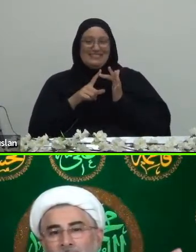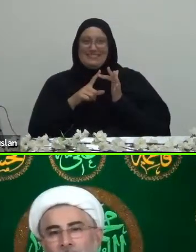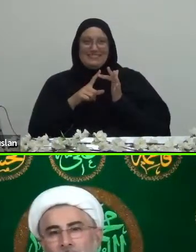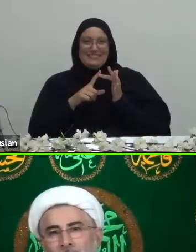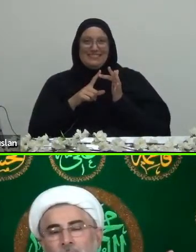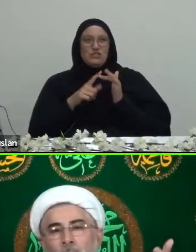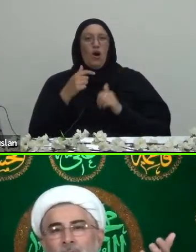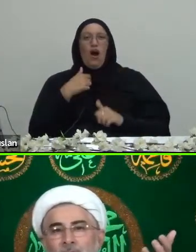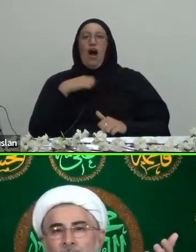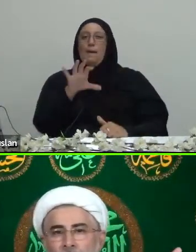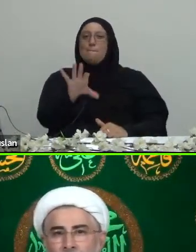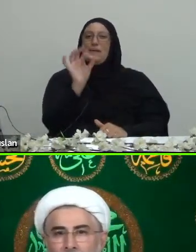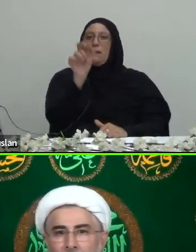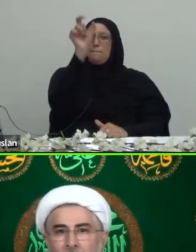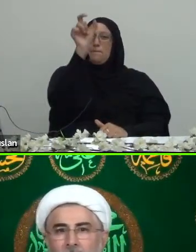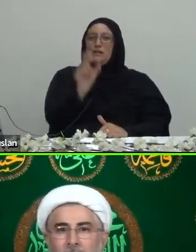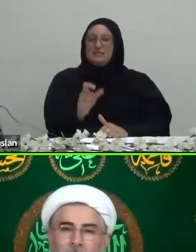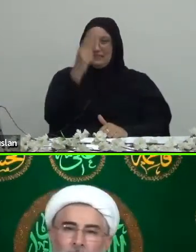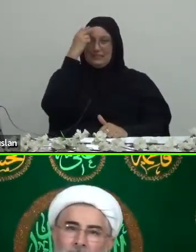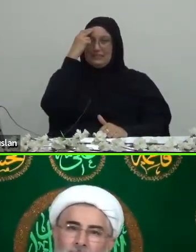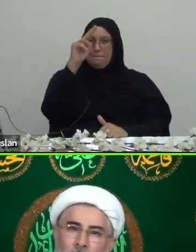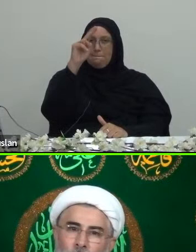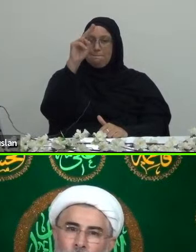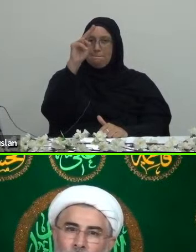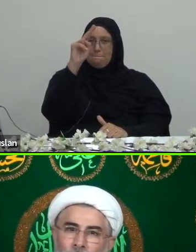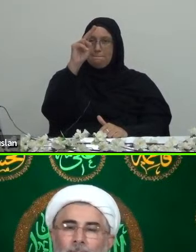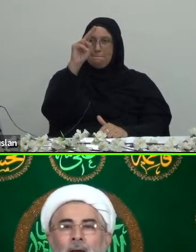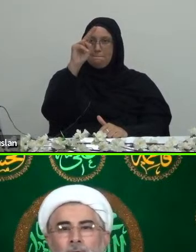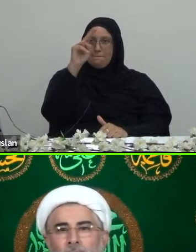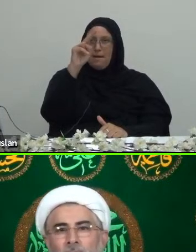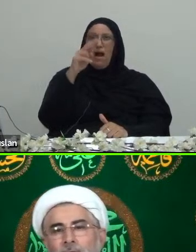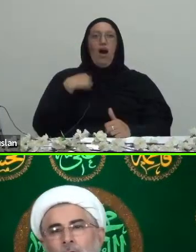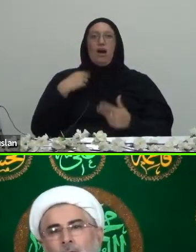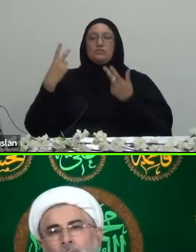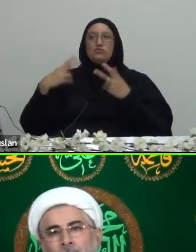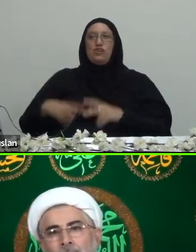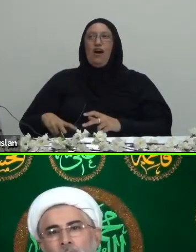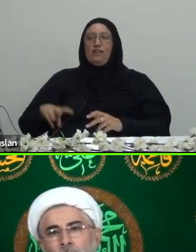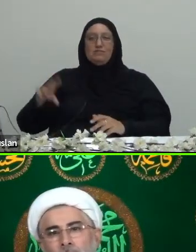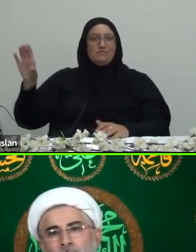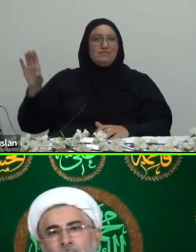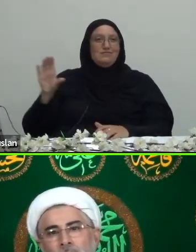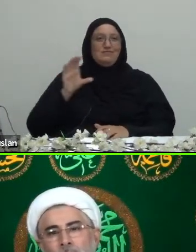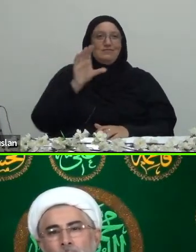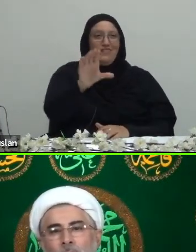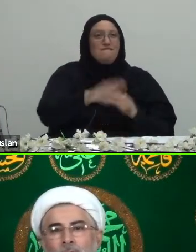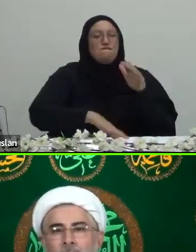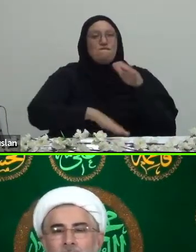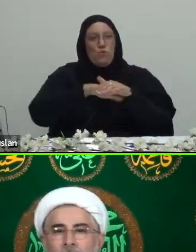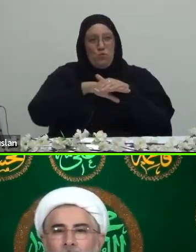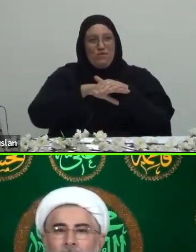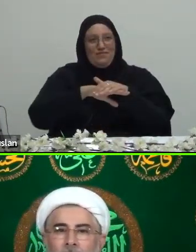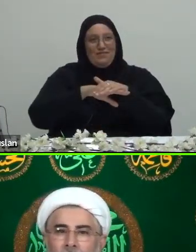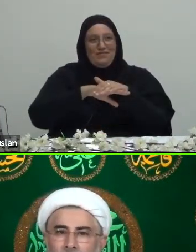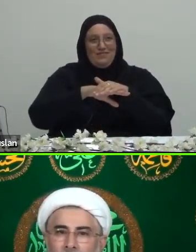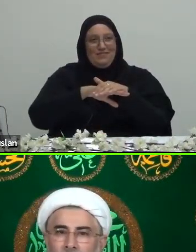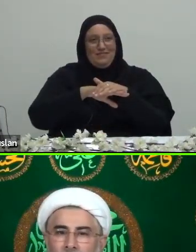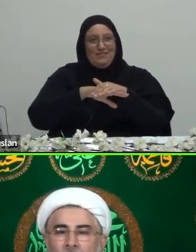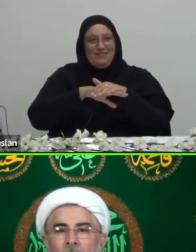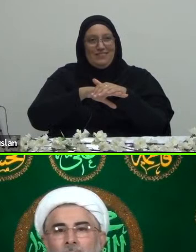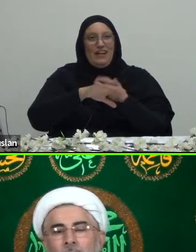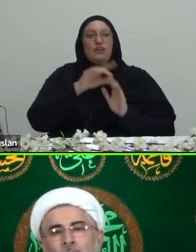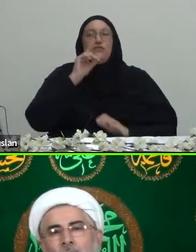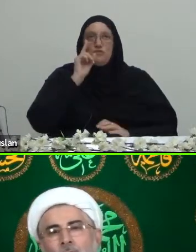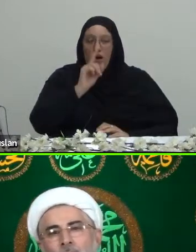to the beneficiary or beneficiaries that I have introduced. Therefore, life insurance doesn't go under the law of